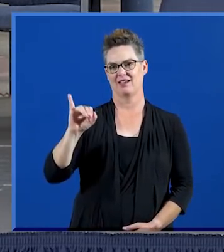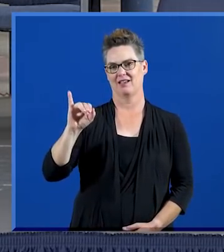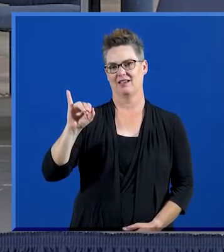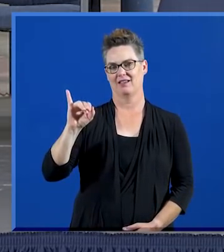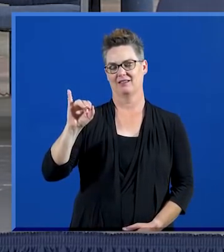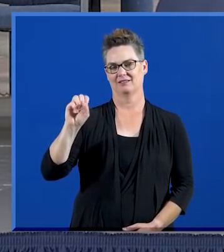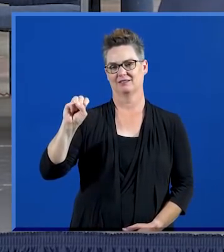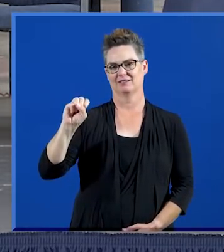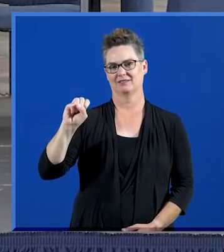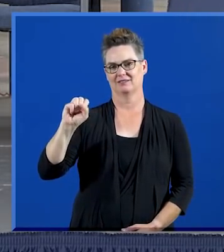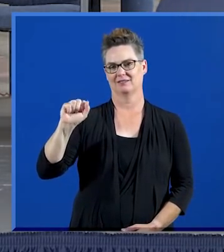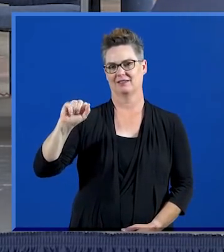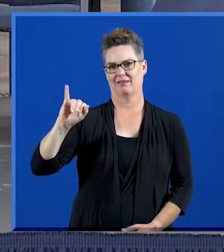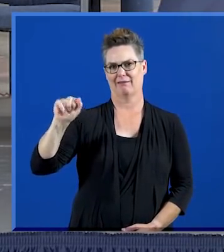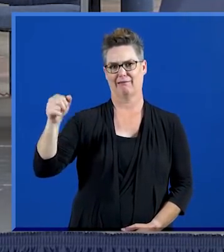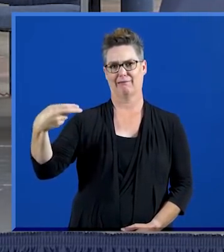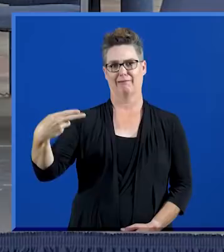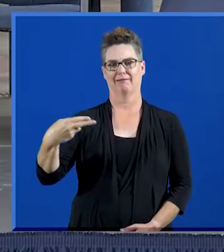Isaiah Hampton.